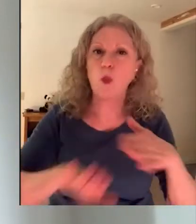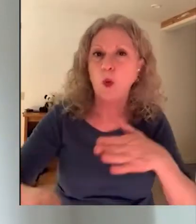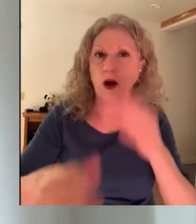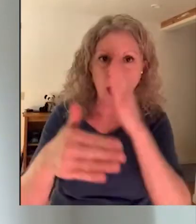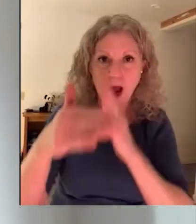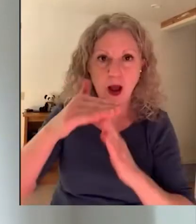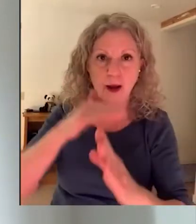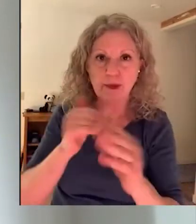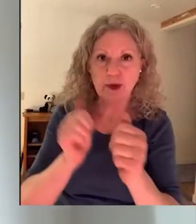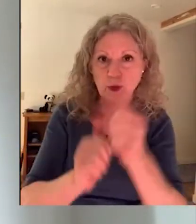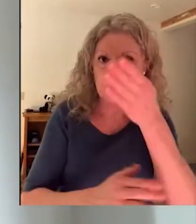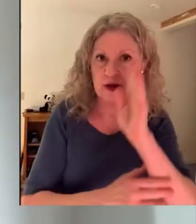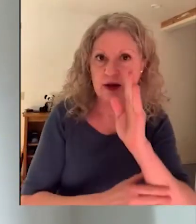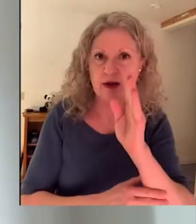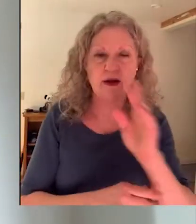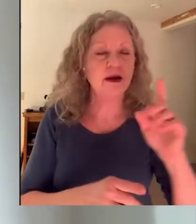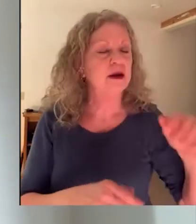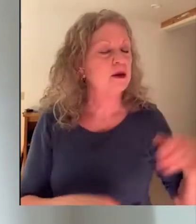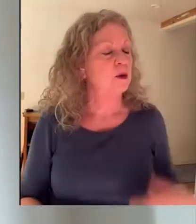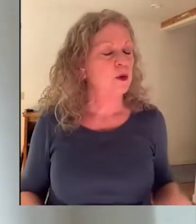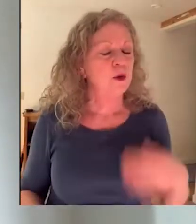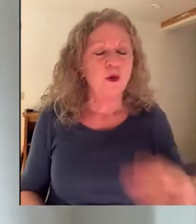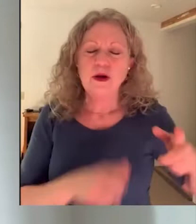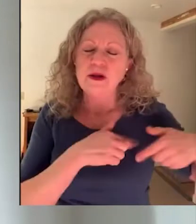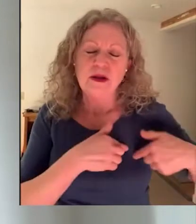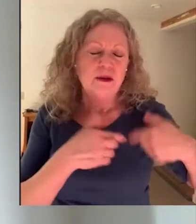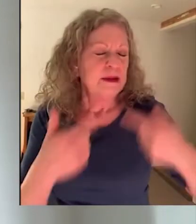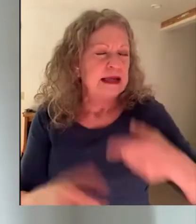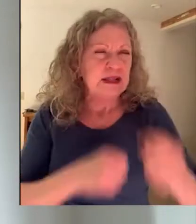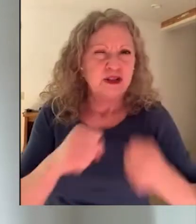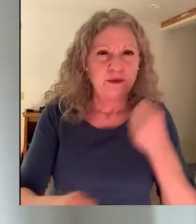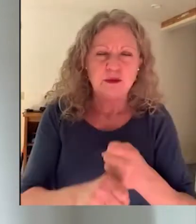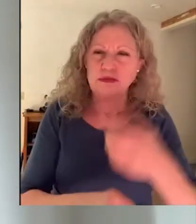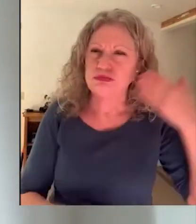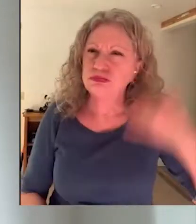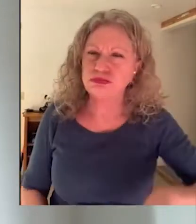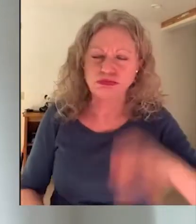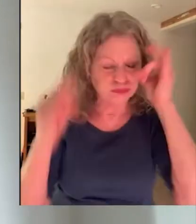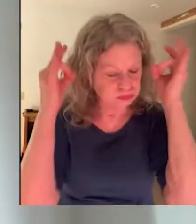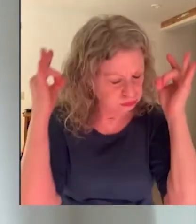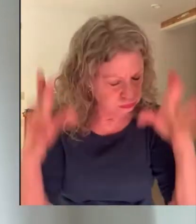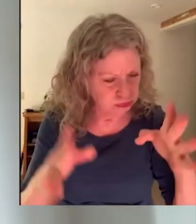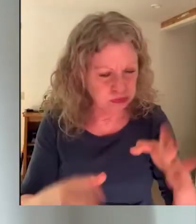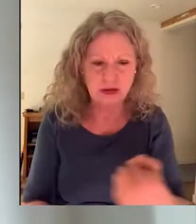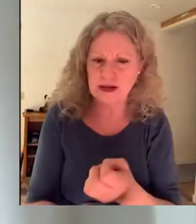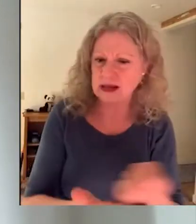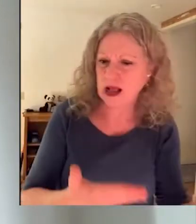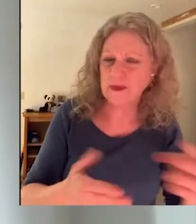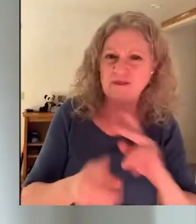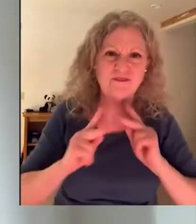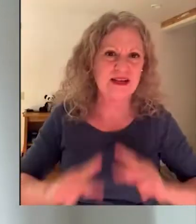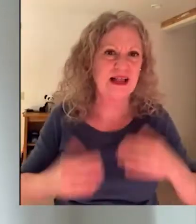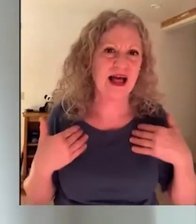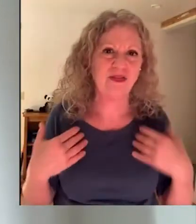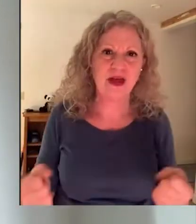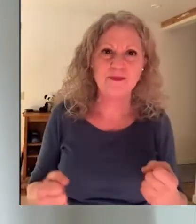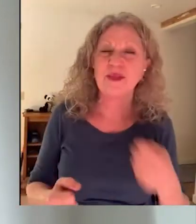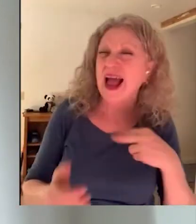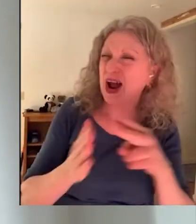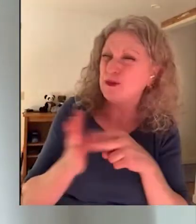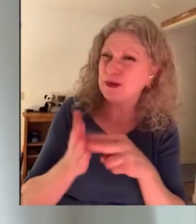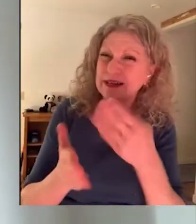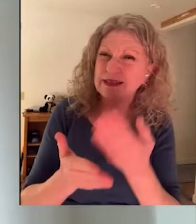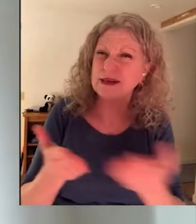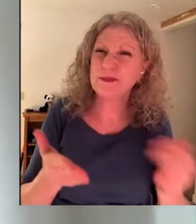last year has been devastating in both physical and economic health. I read somewhere that we are all in the same